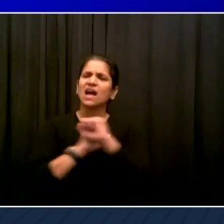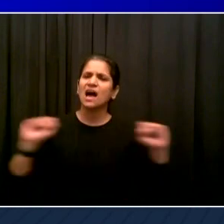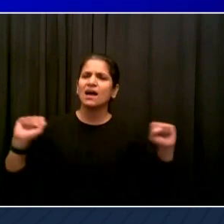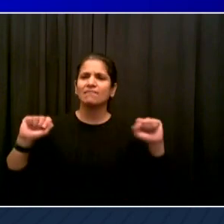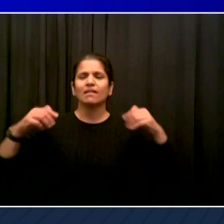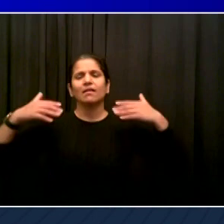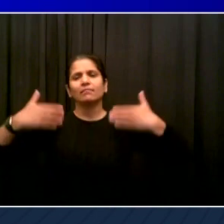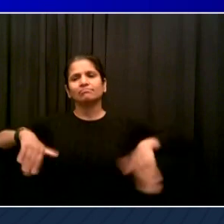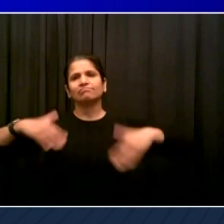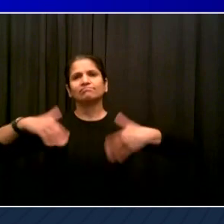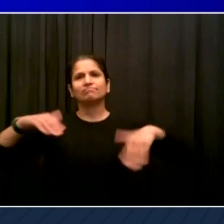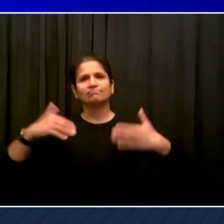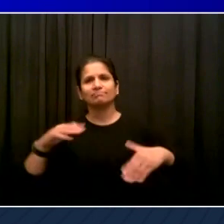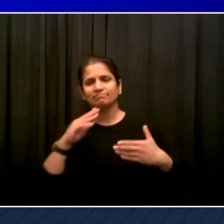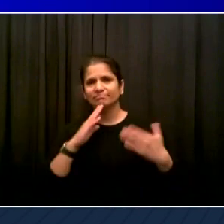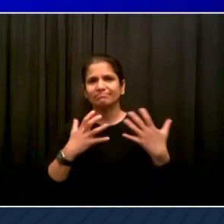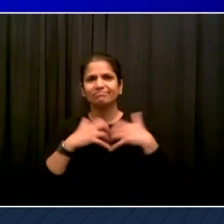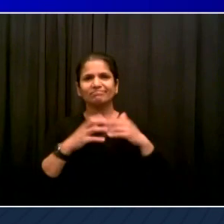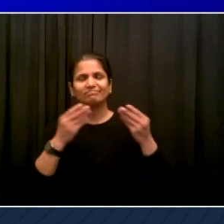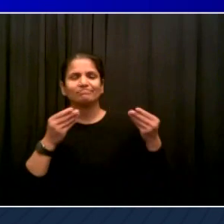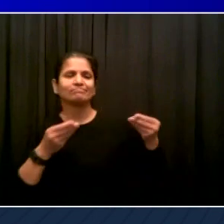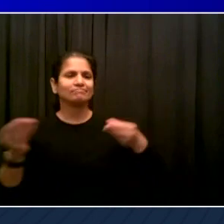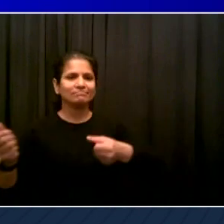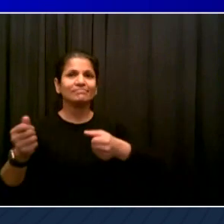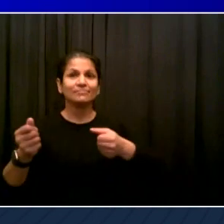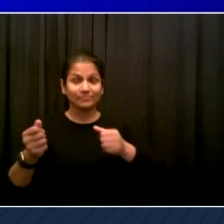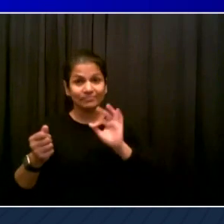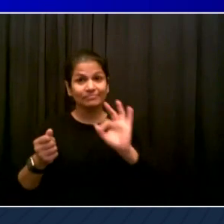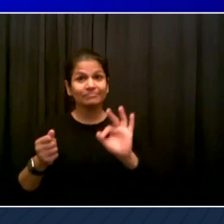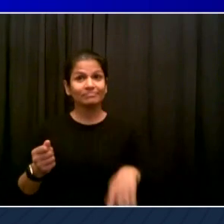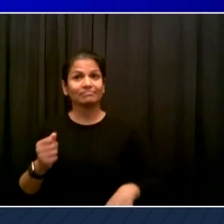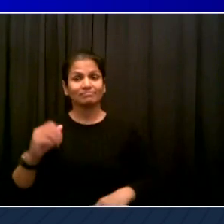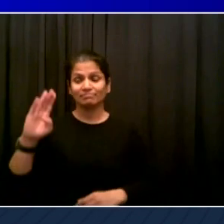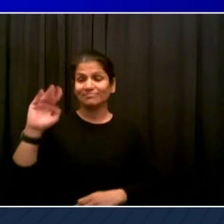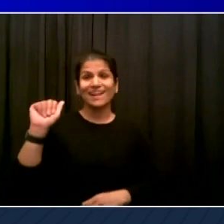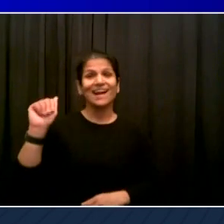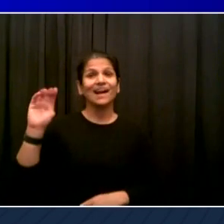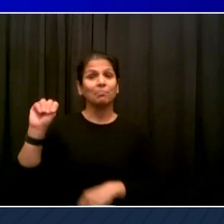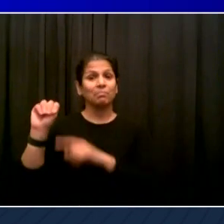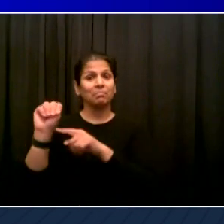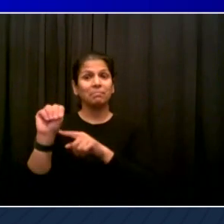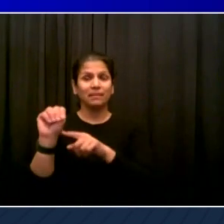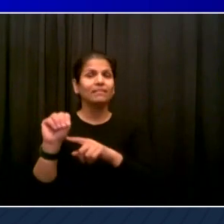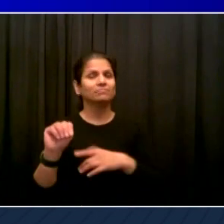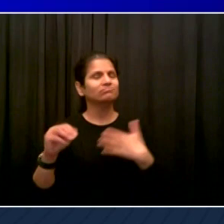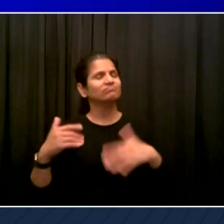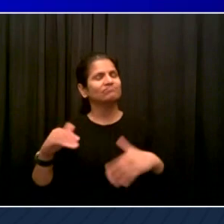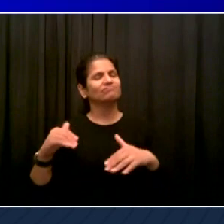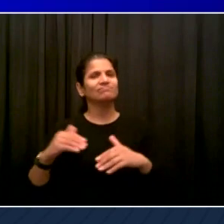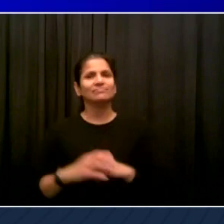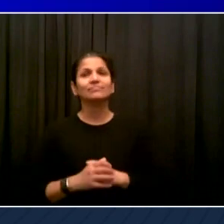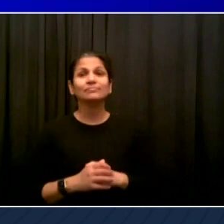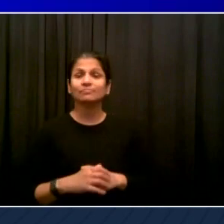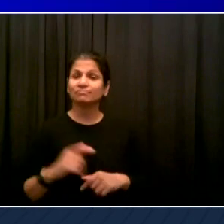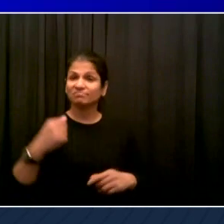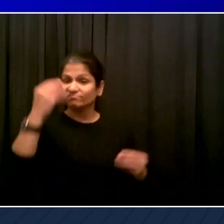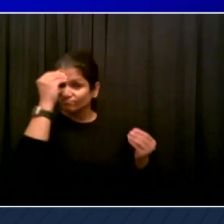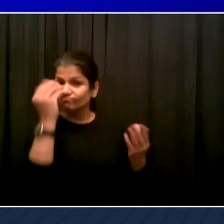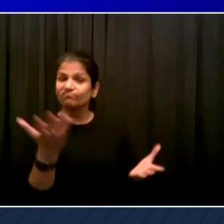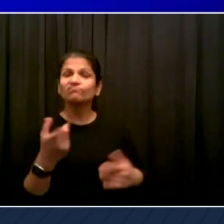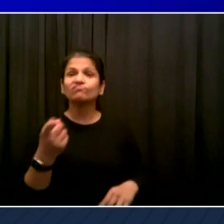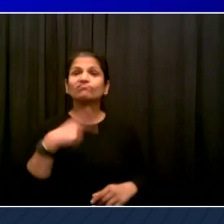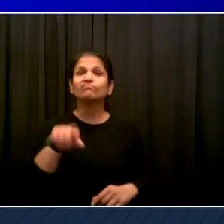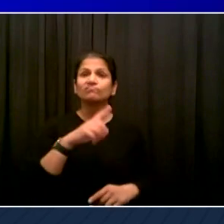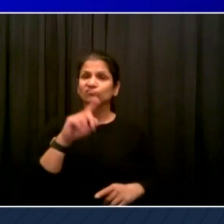that. But look, everyone, this is how we come back. This is what a recovery for all of us means, to have our cultural life back,